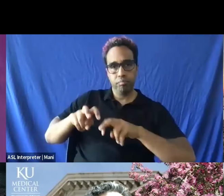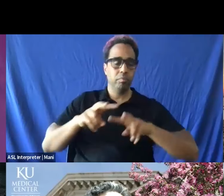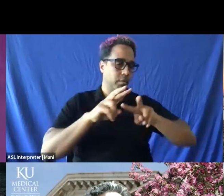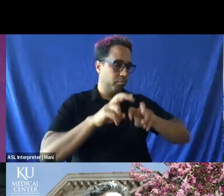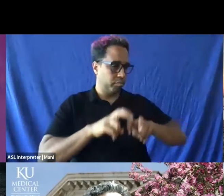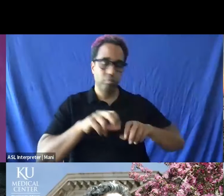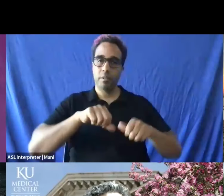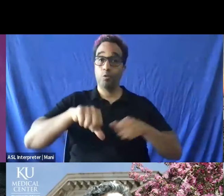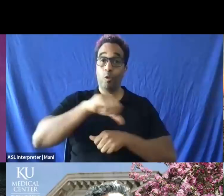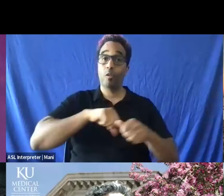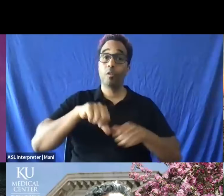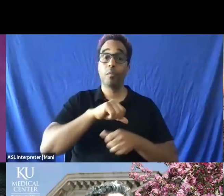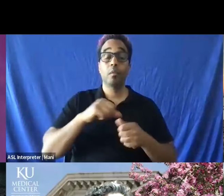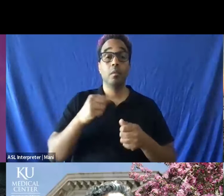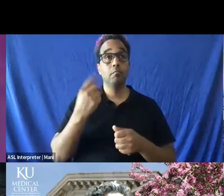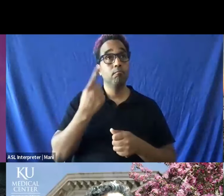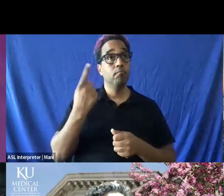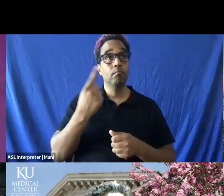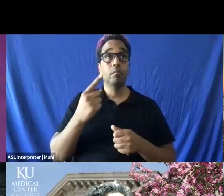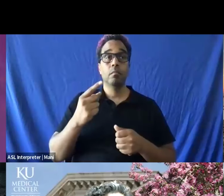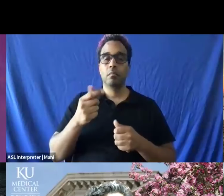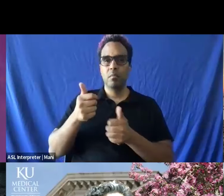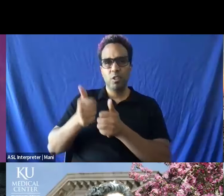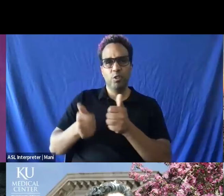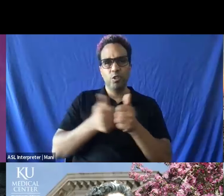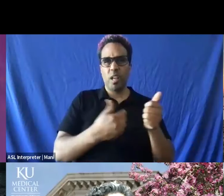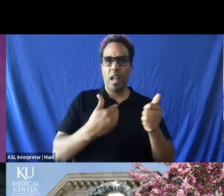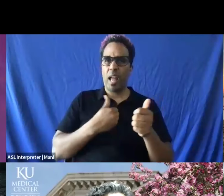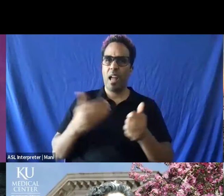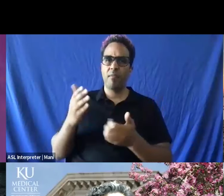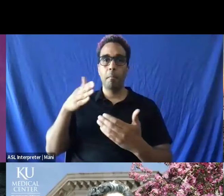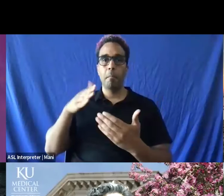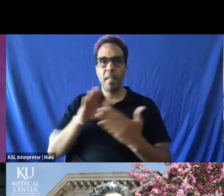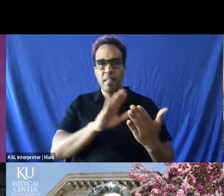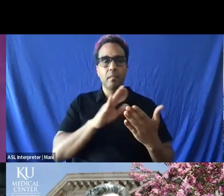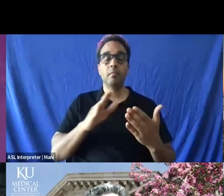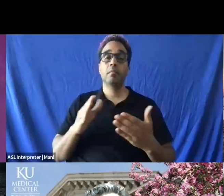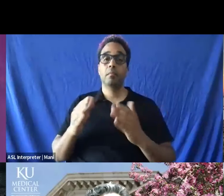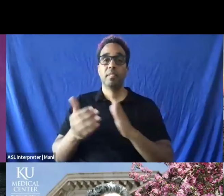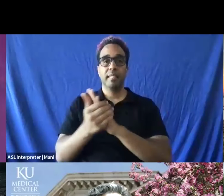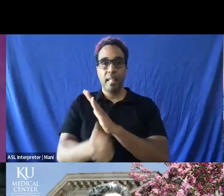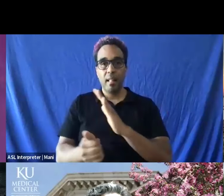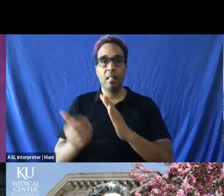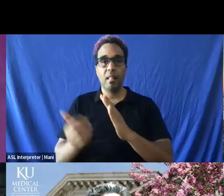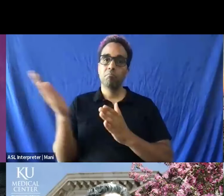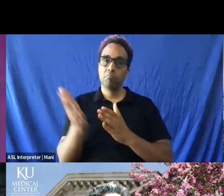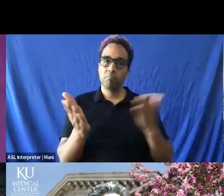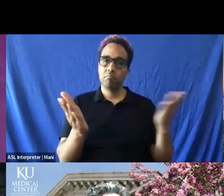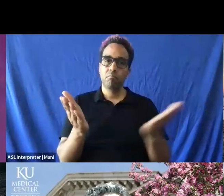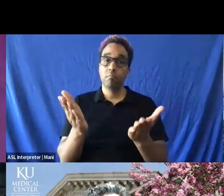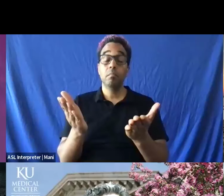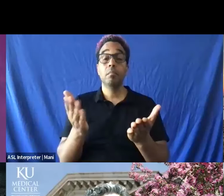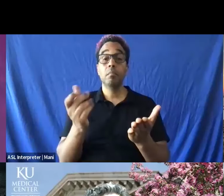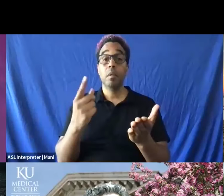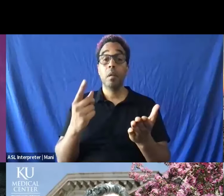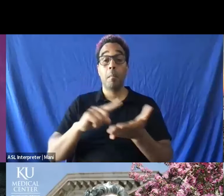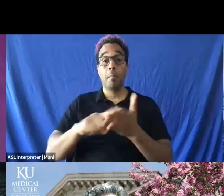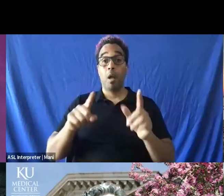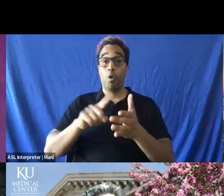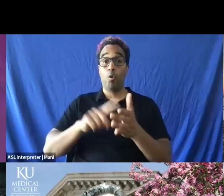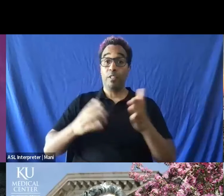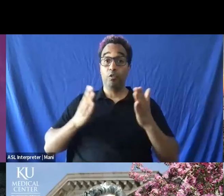the problems we have. We each have different methods and skills we bring to the table, but fundamentally, researchers can't be in charge of what